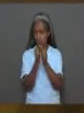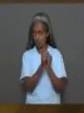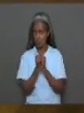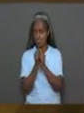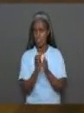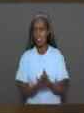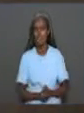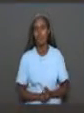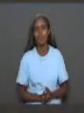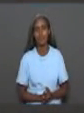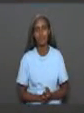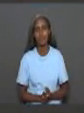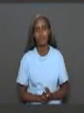together.